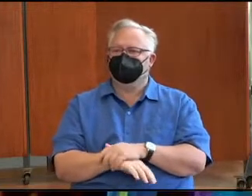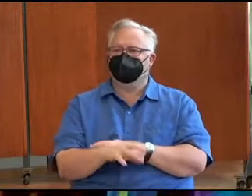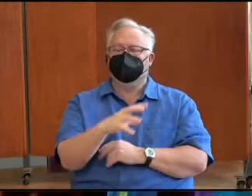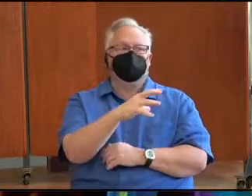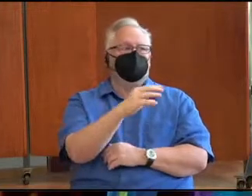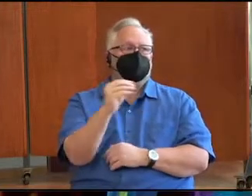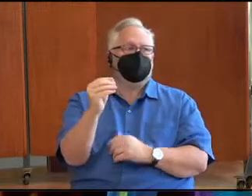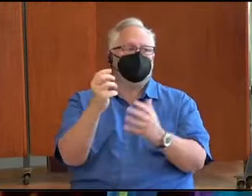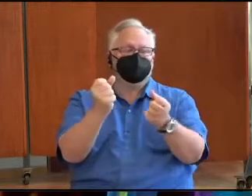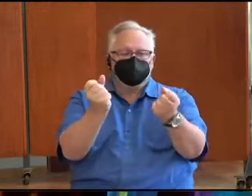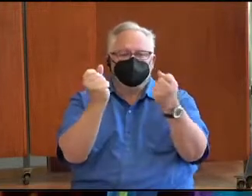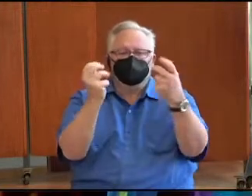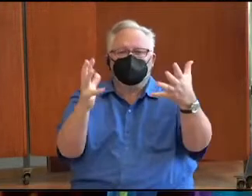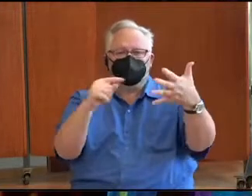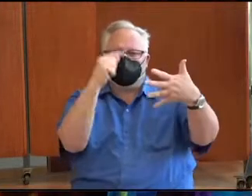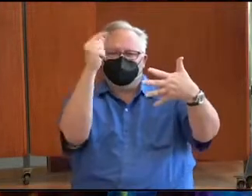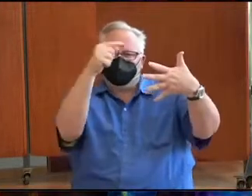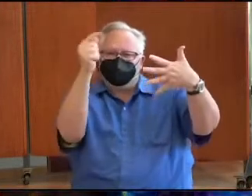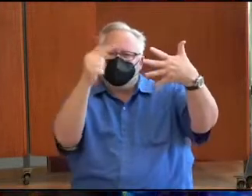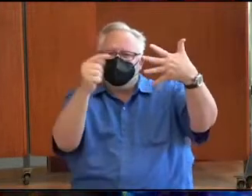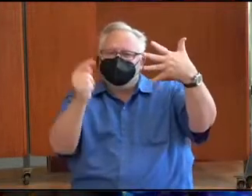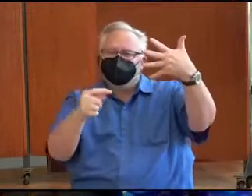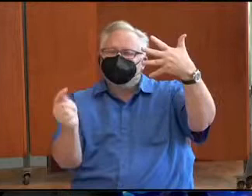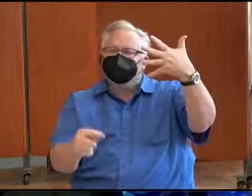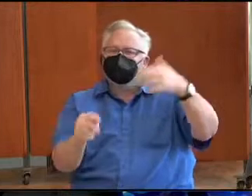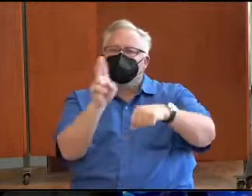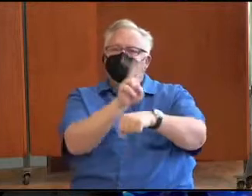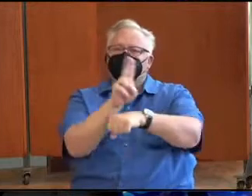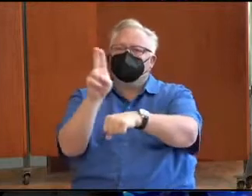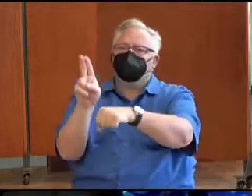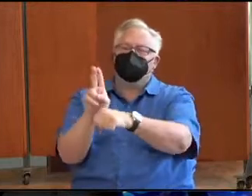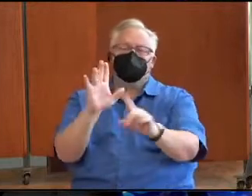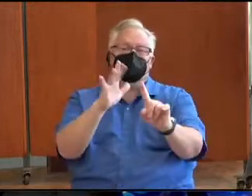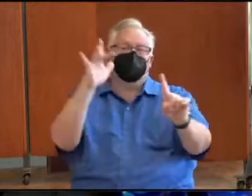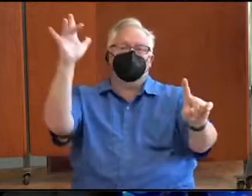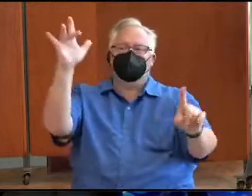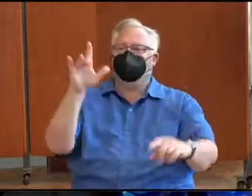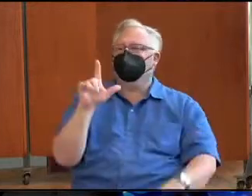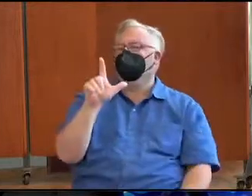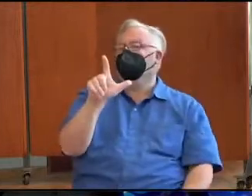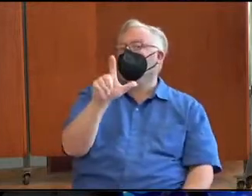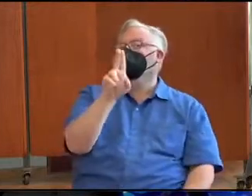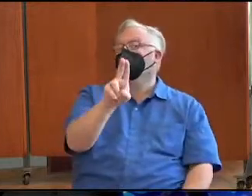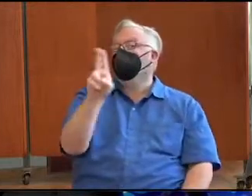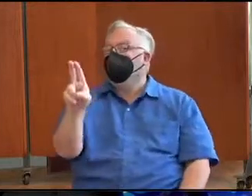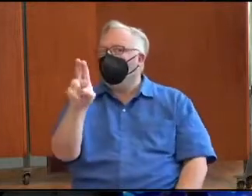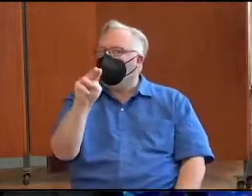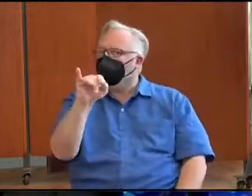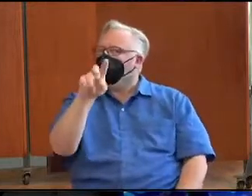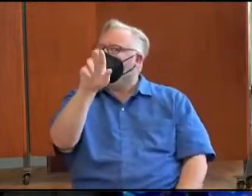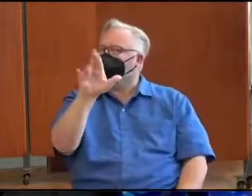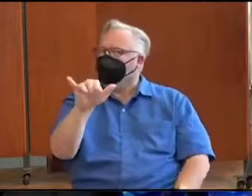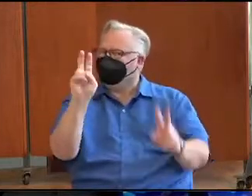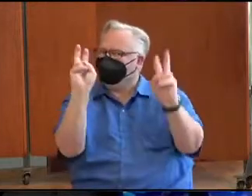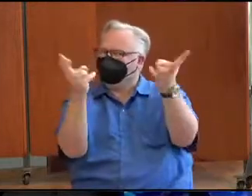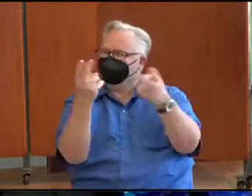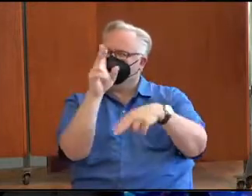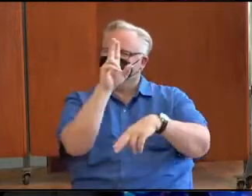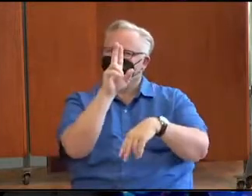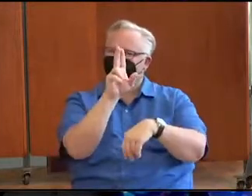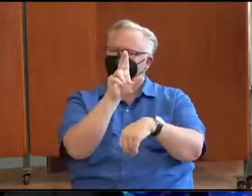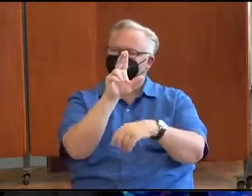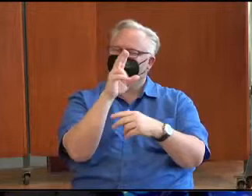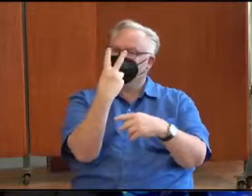And so many other UU luminaries, luminary being spelled with two U's, luminaries.